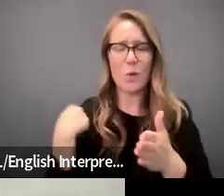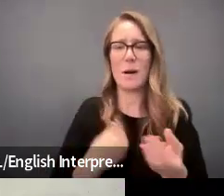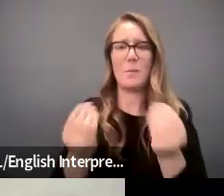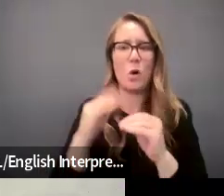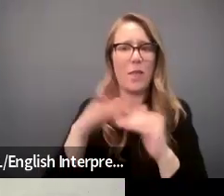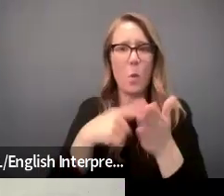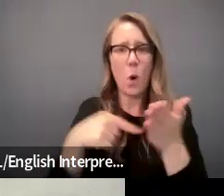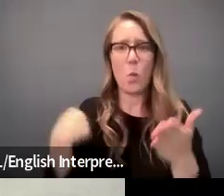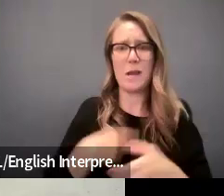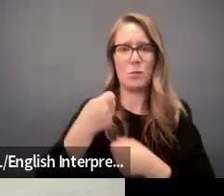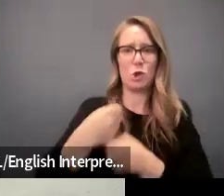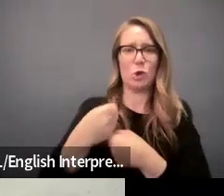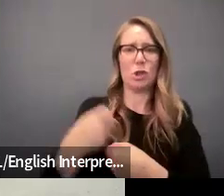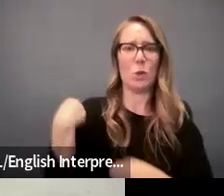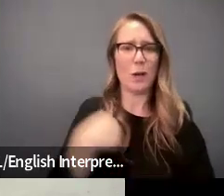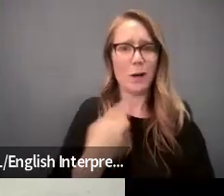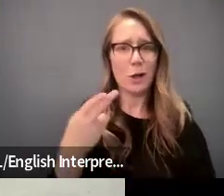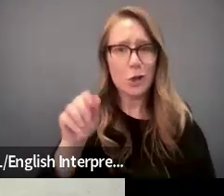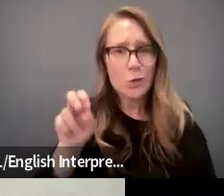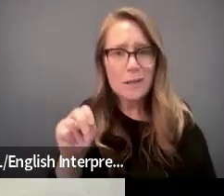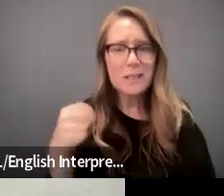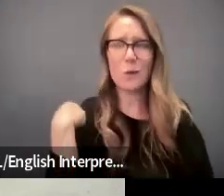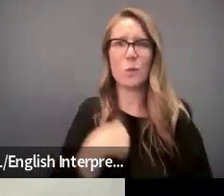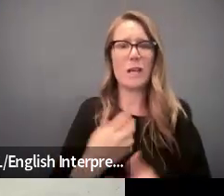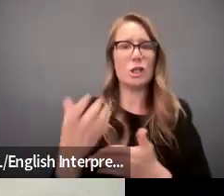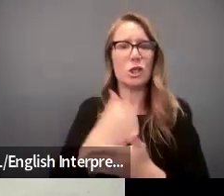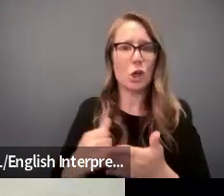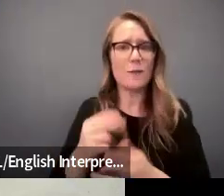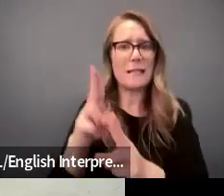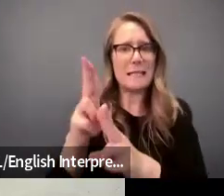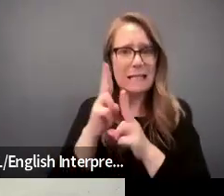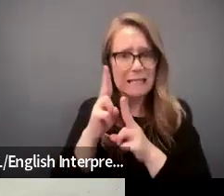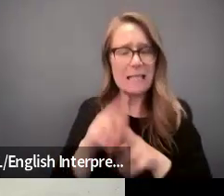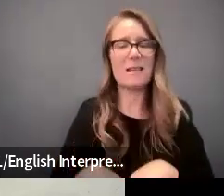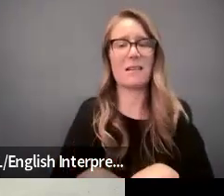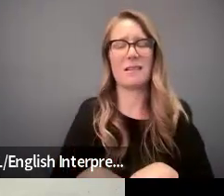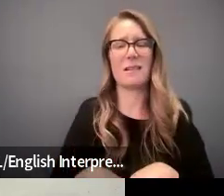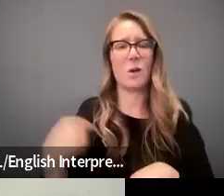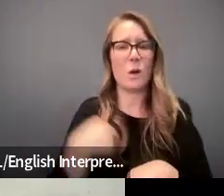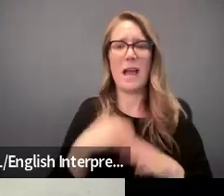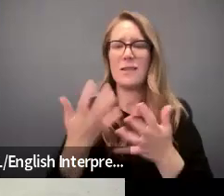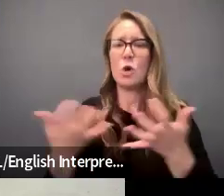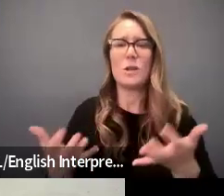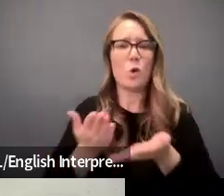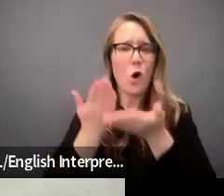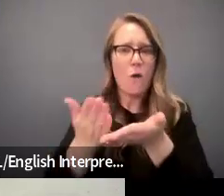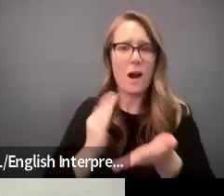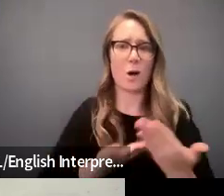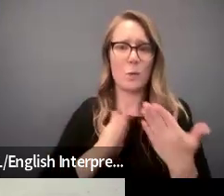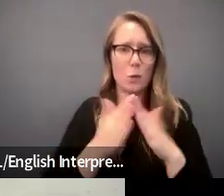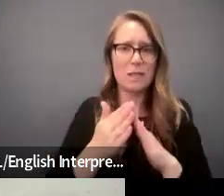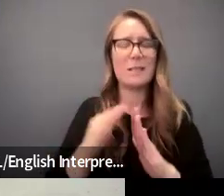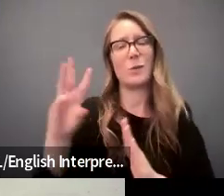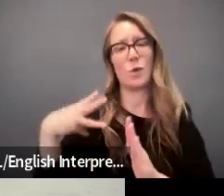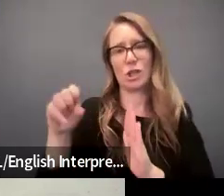than just what we produce. We are human beings that deserve dignity and that have so much to offer our communities and the state of